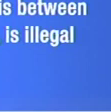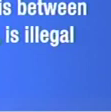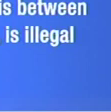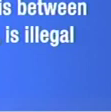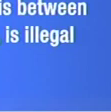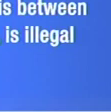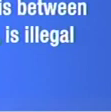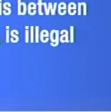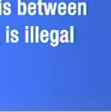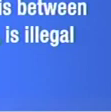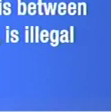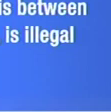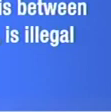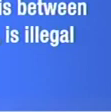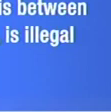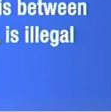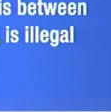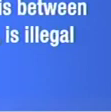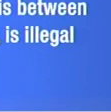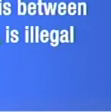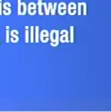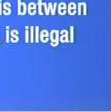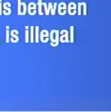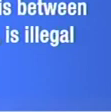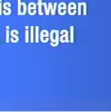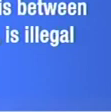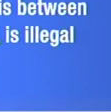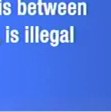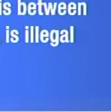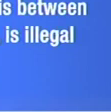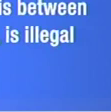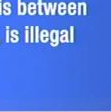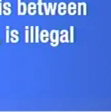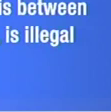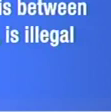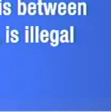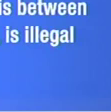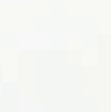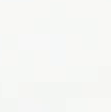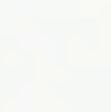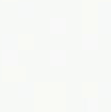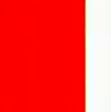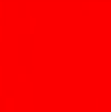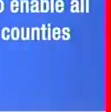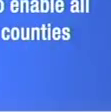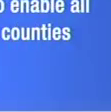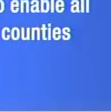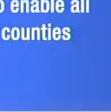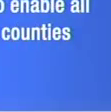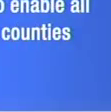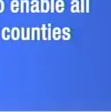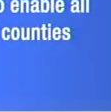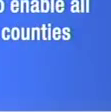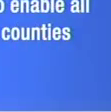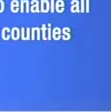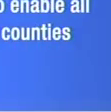is between Chepakundi and Lelaitich, is illegal and should be vacated with immediate effect. Any attempts to ignore this notice